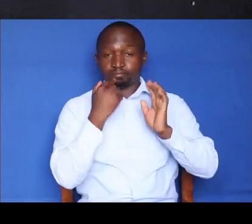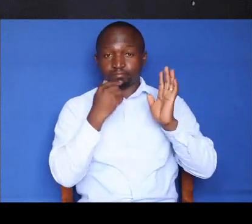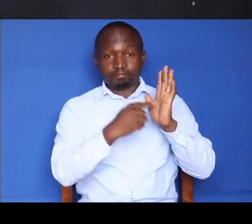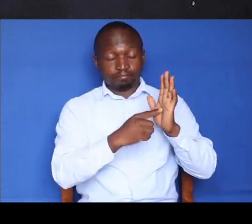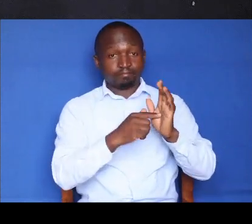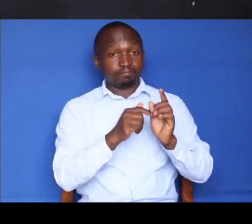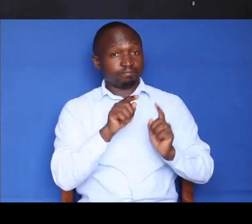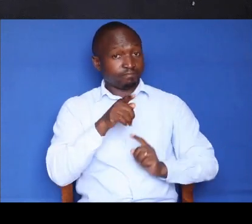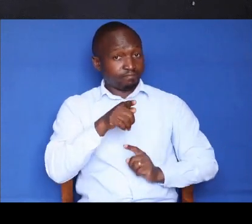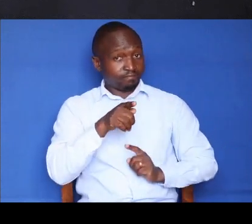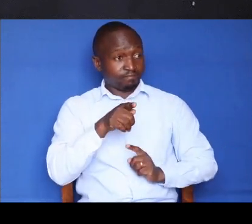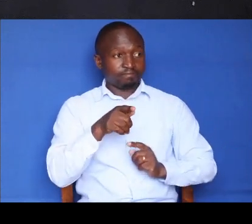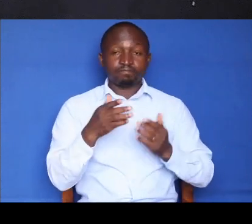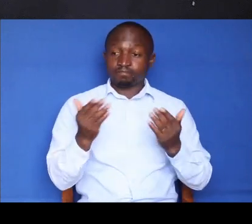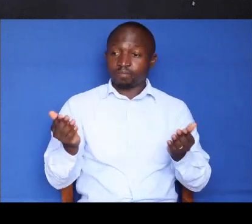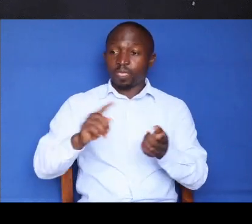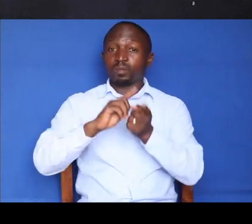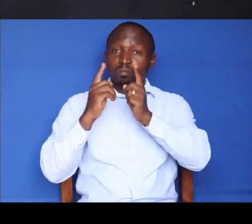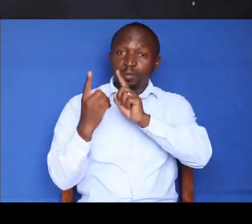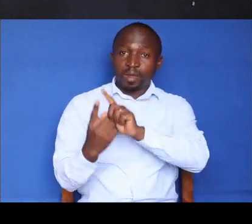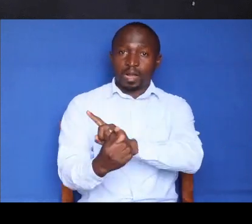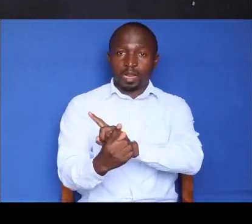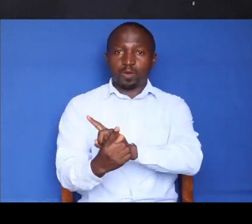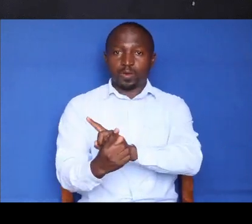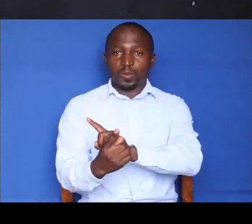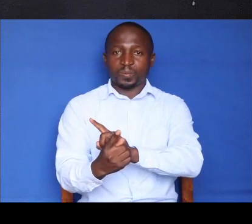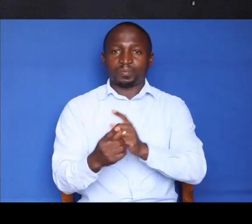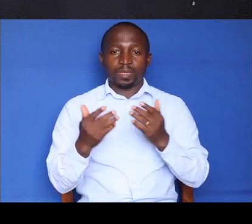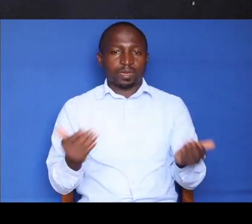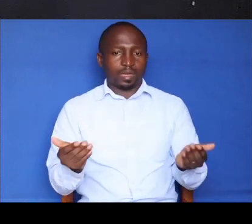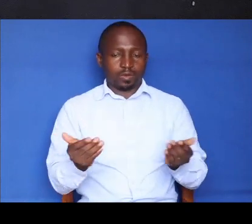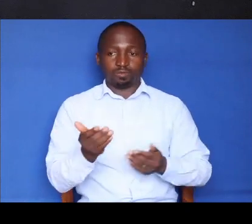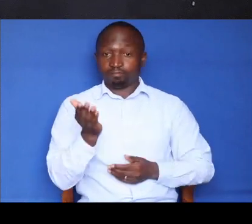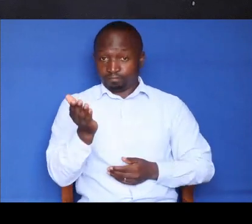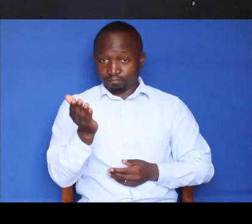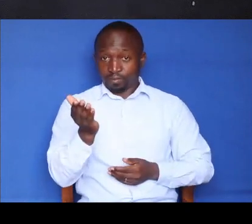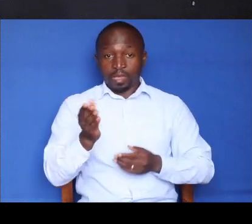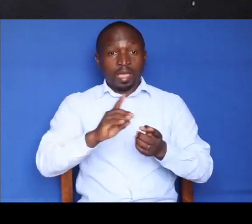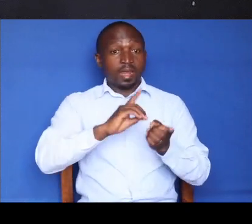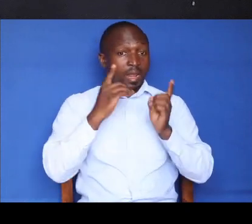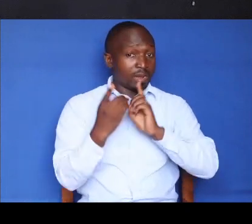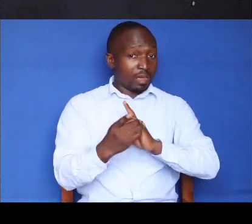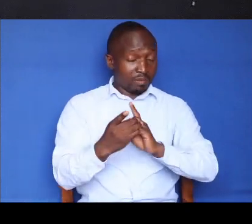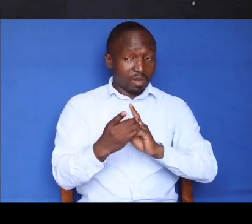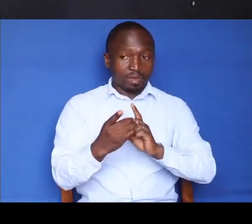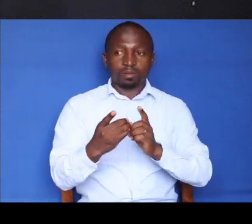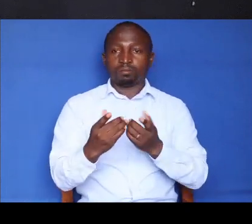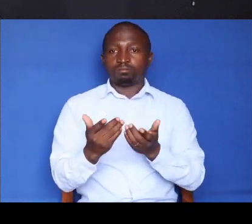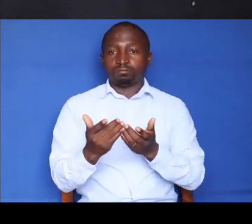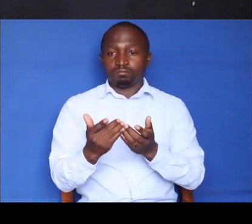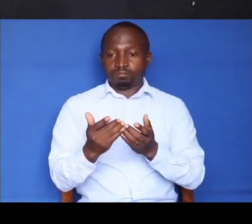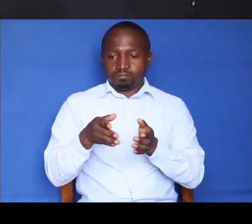Dynamic means change. So considerable to that, dynamic river rejuvenation is